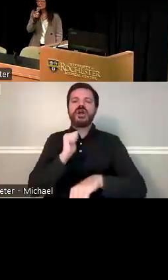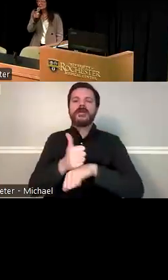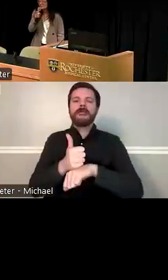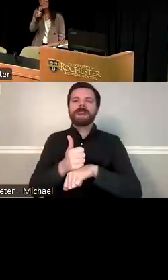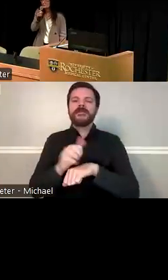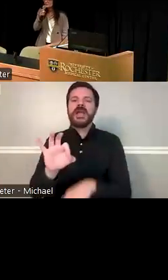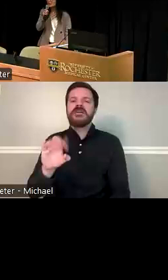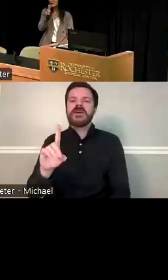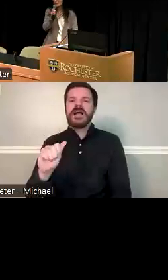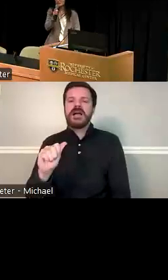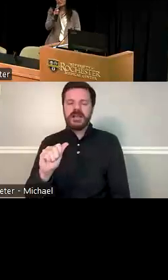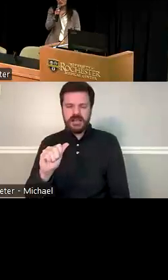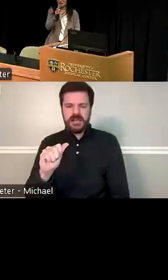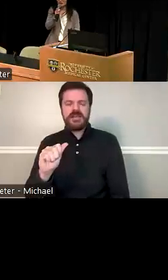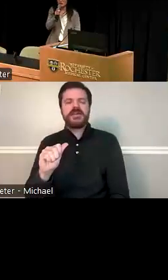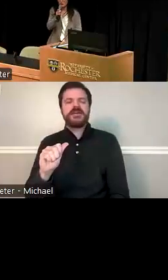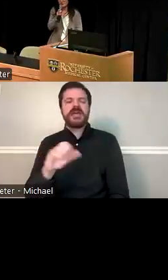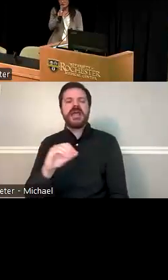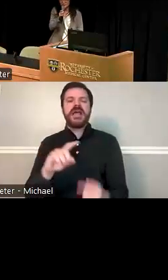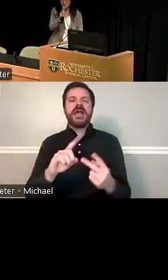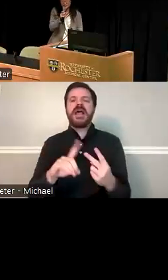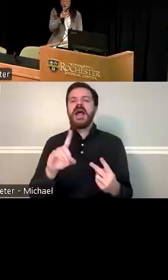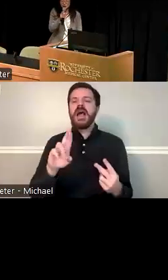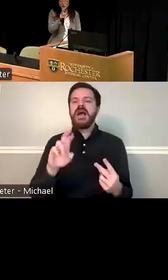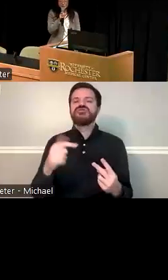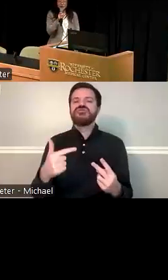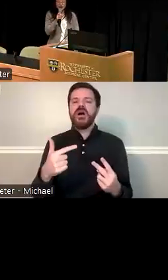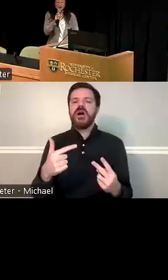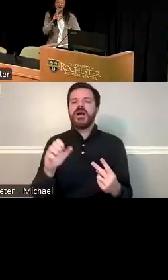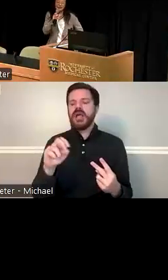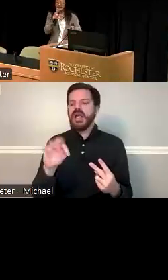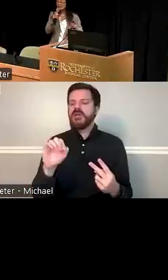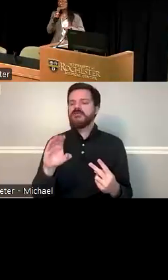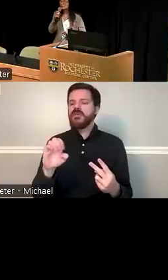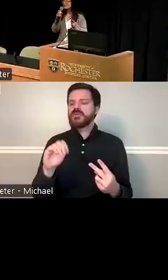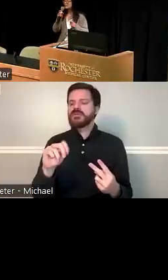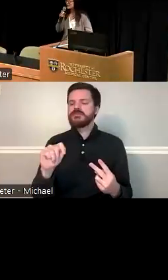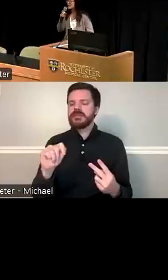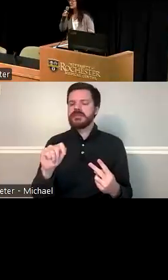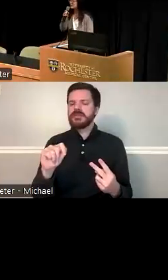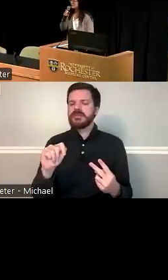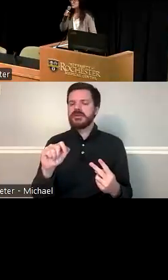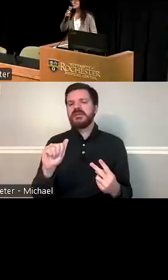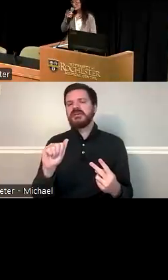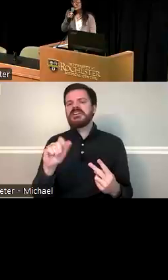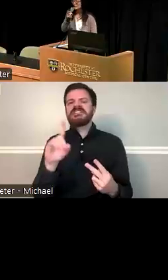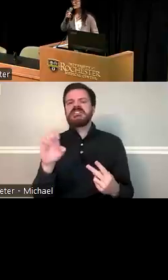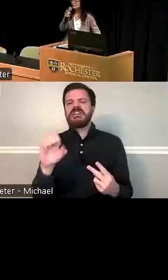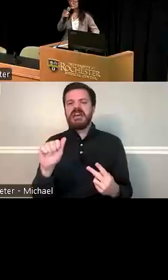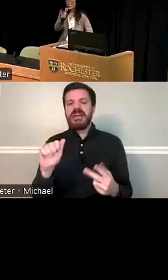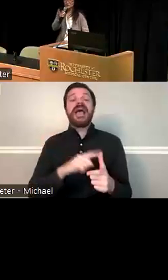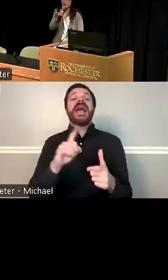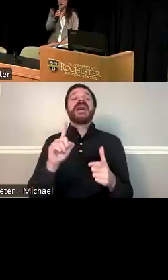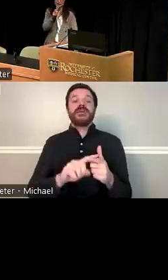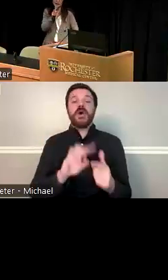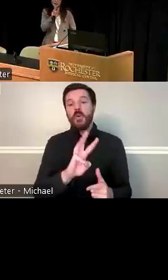Drug Administration and the Drug Enforcement Administration. And then in the 1914 and beyond, there was World War I and